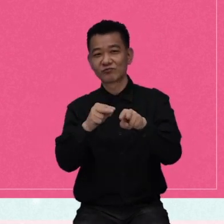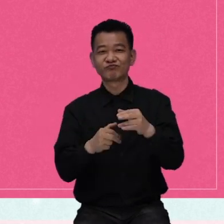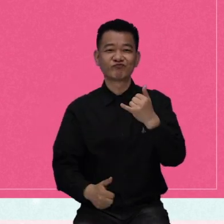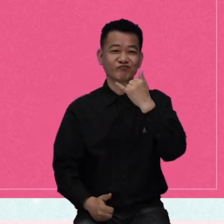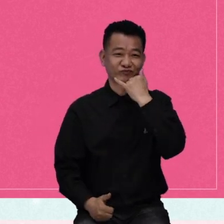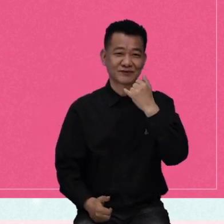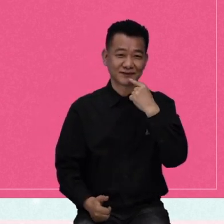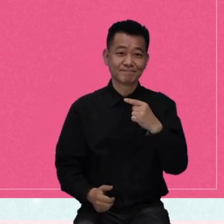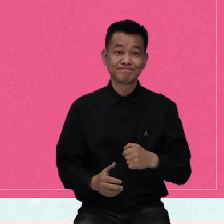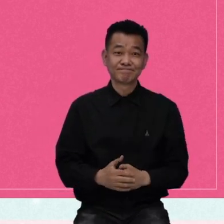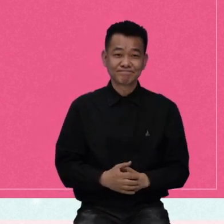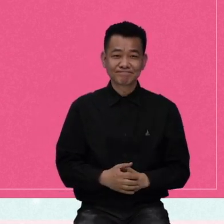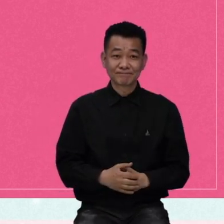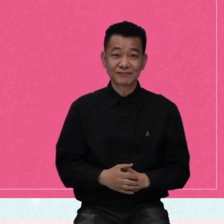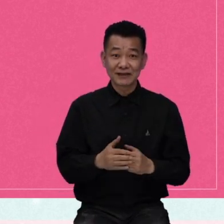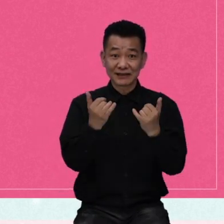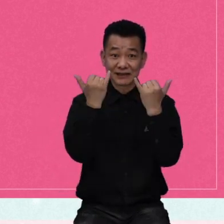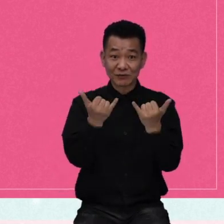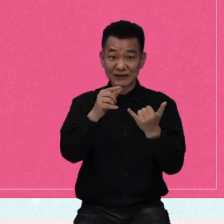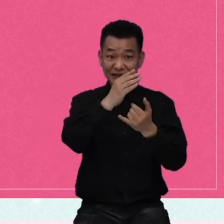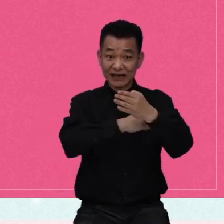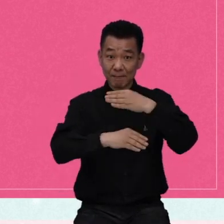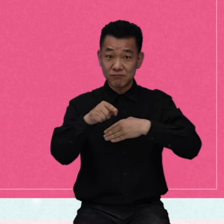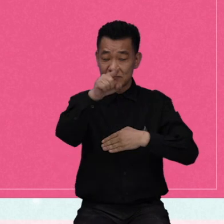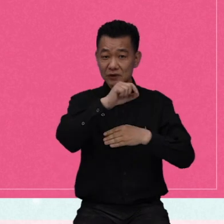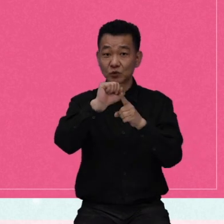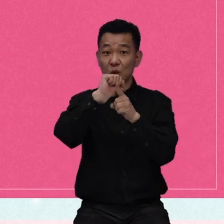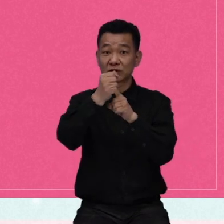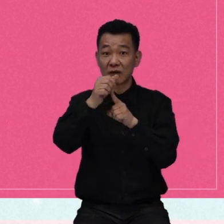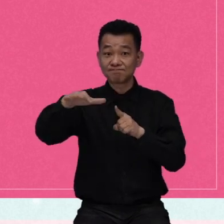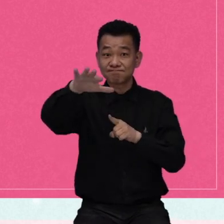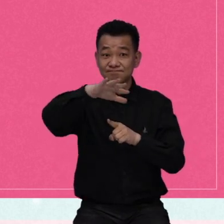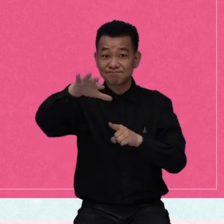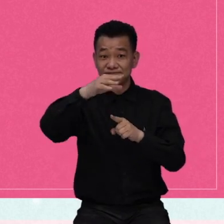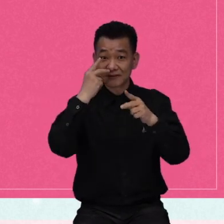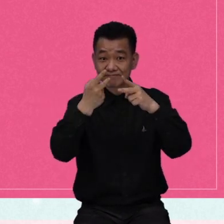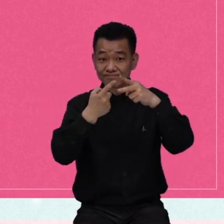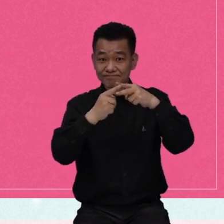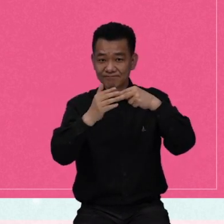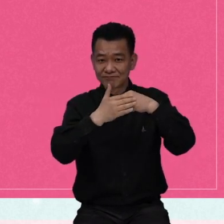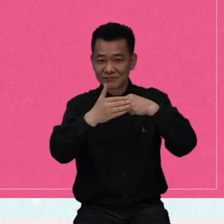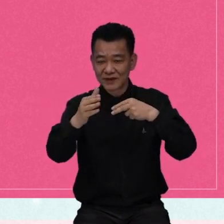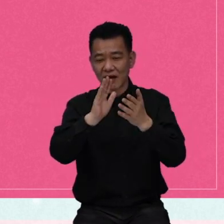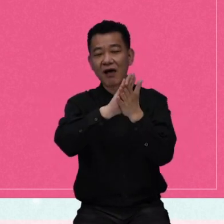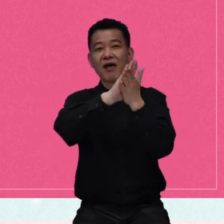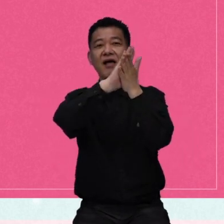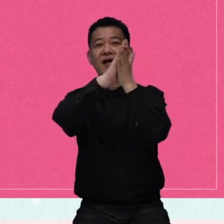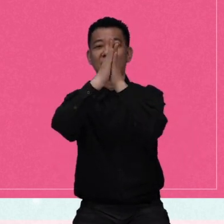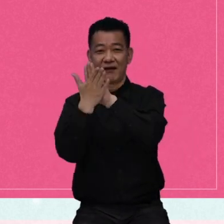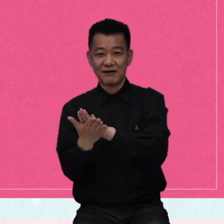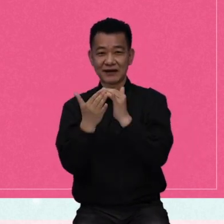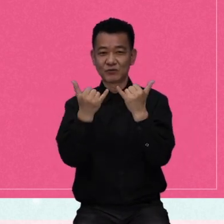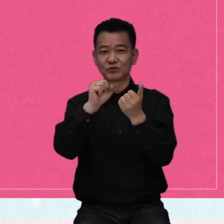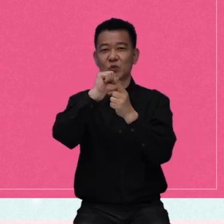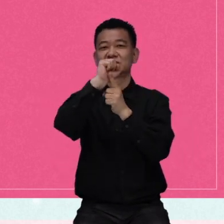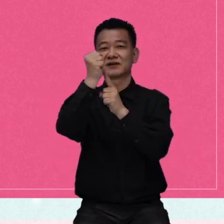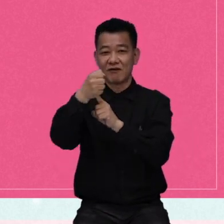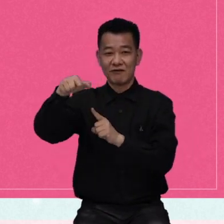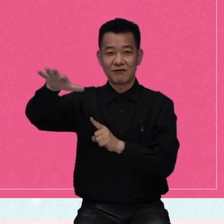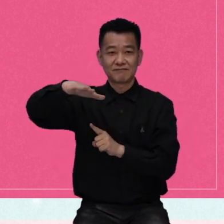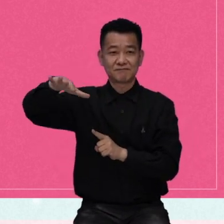problem. Today, the perspective has changed to the belief that a disability is caused by the social